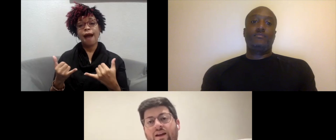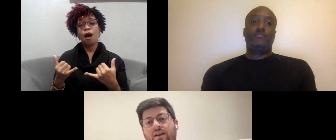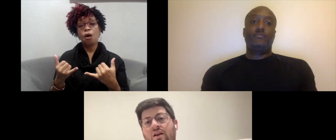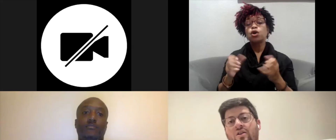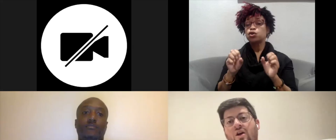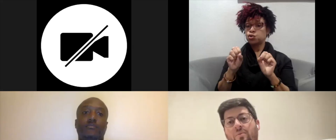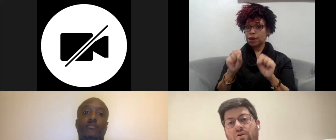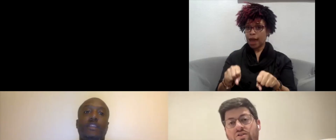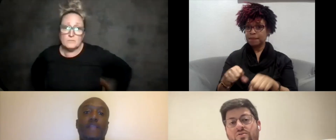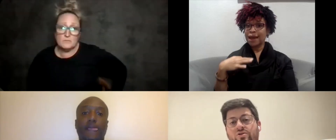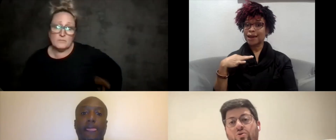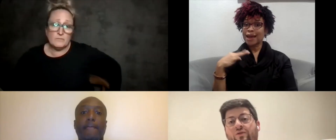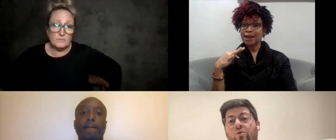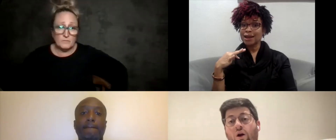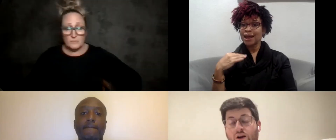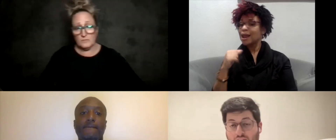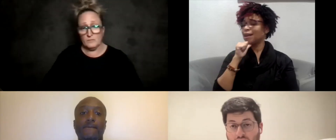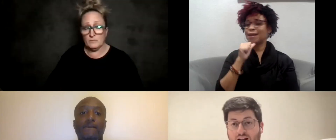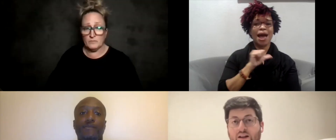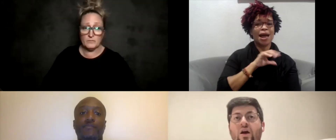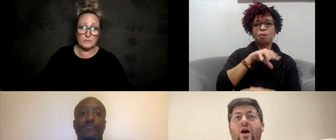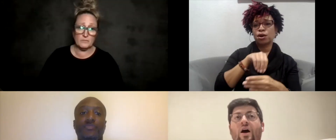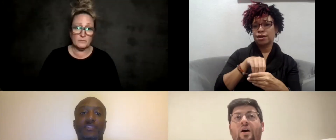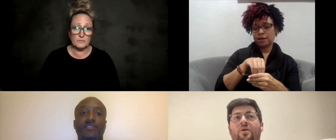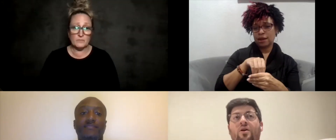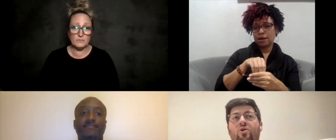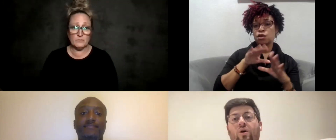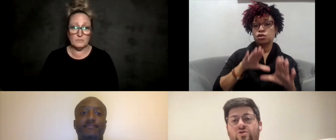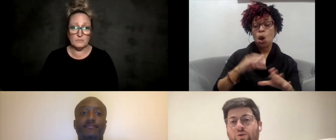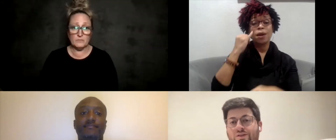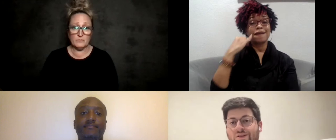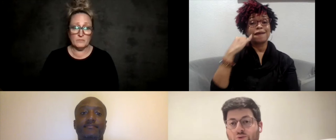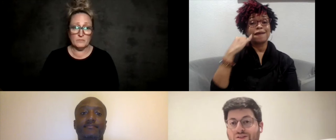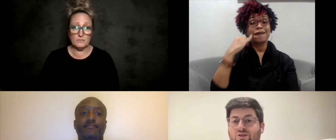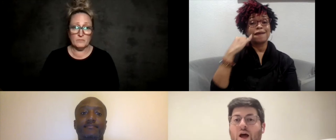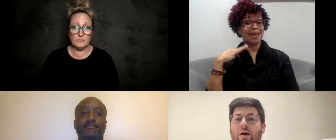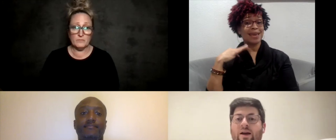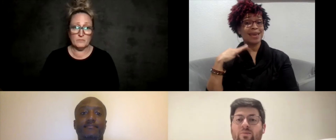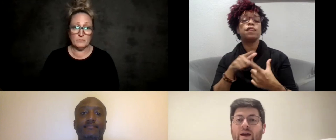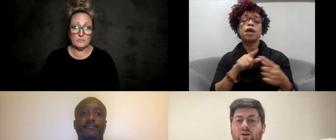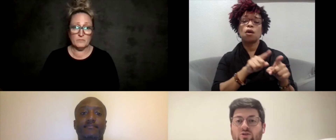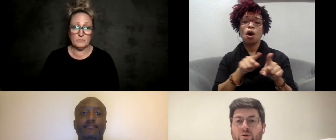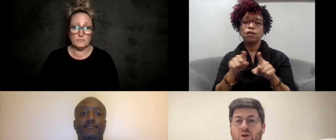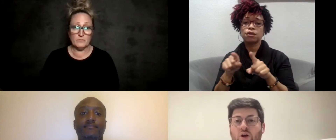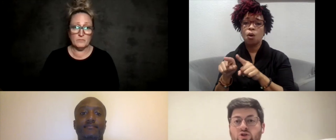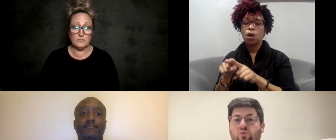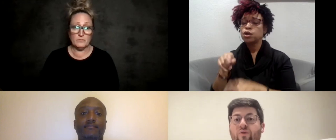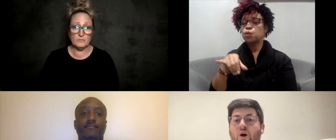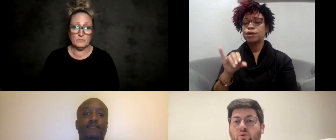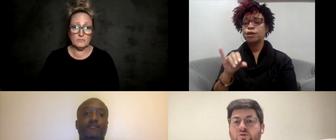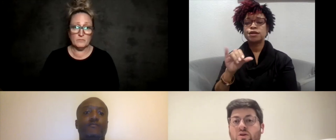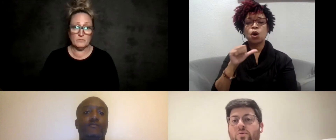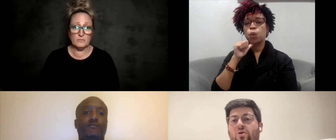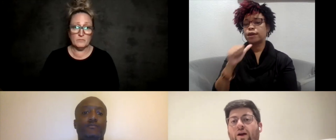a candidate, not a participant. So if you are a candidate, you would still not actually be eligible